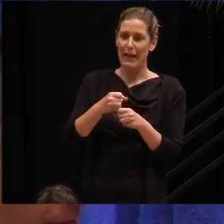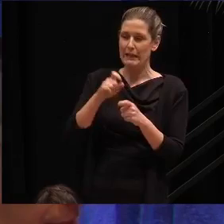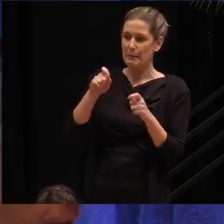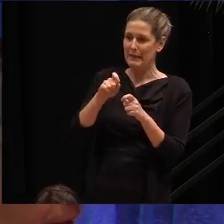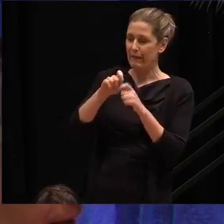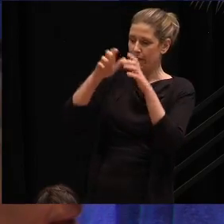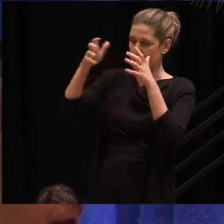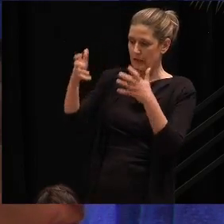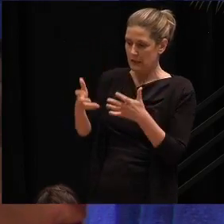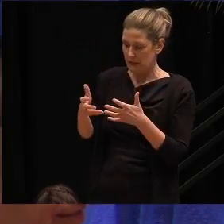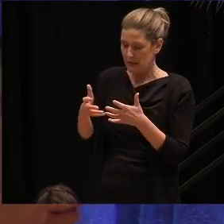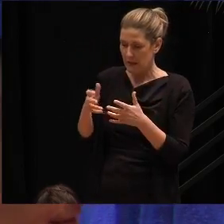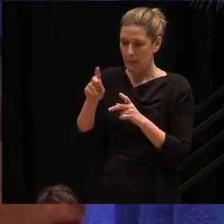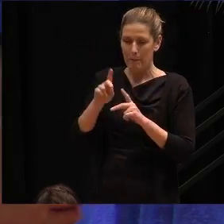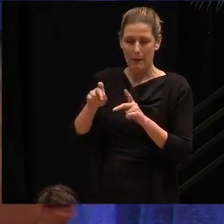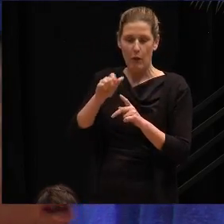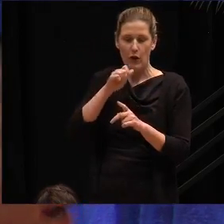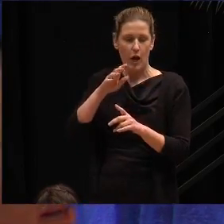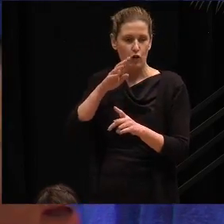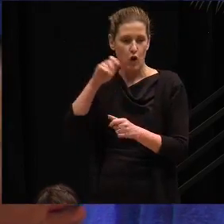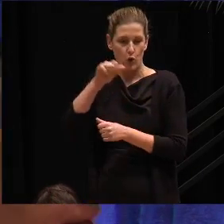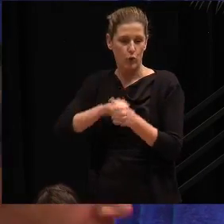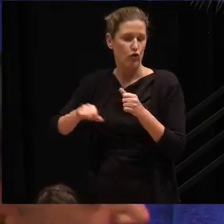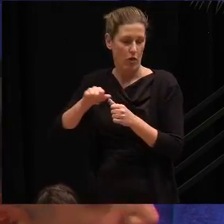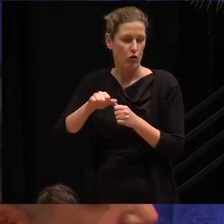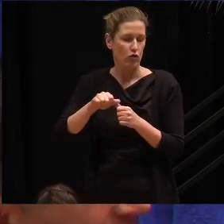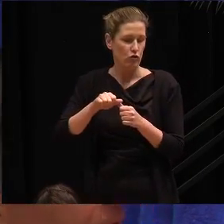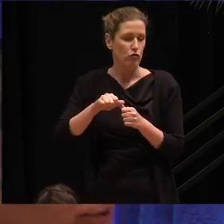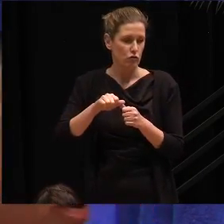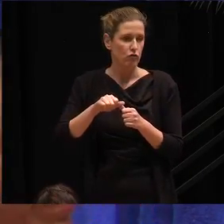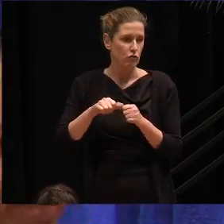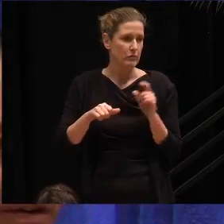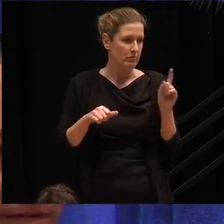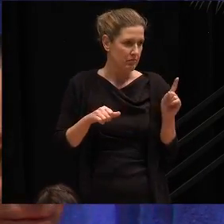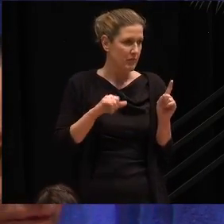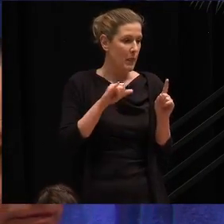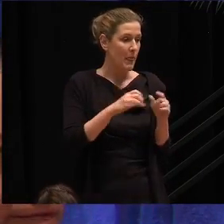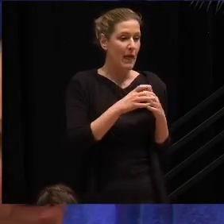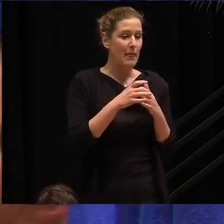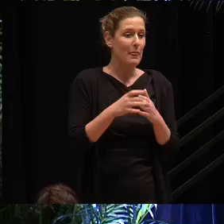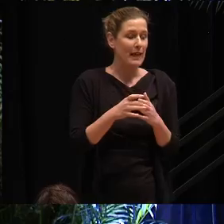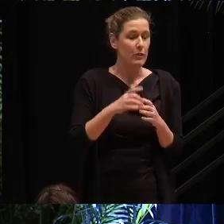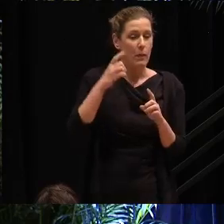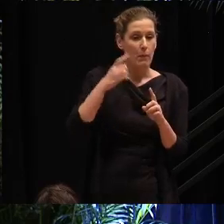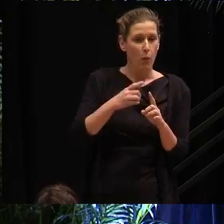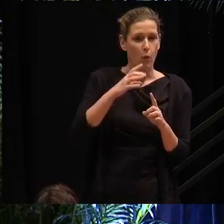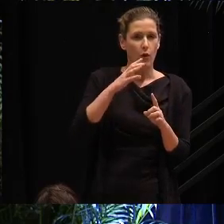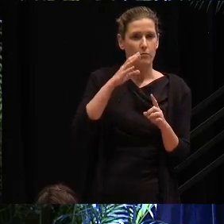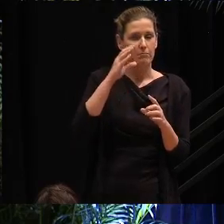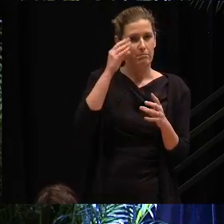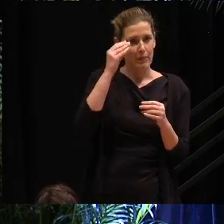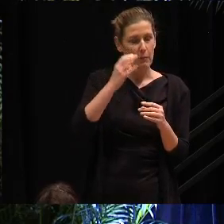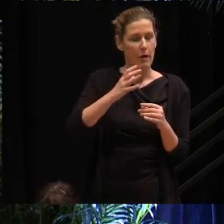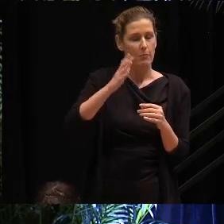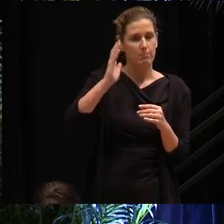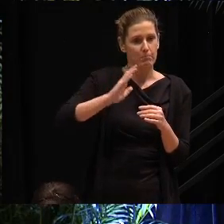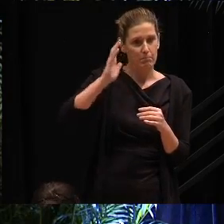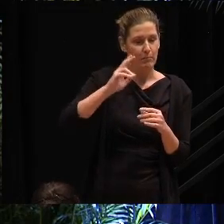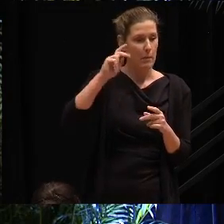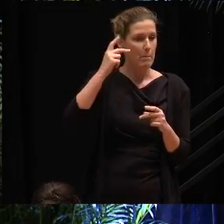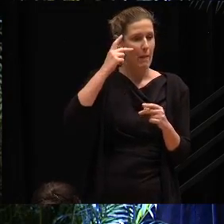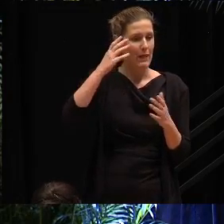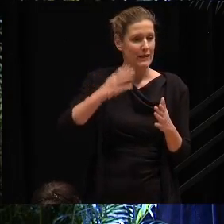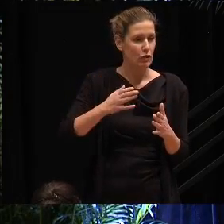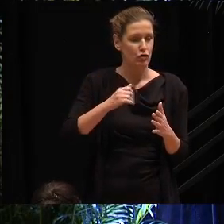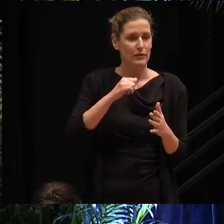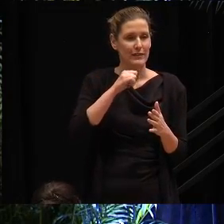what you said, right? People aren't talking to each other. And that brings me to the point of think about the old days. Politicians wouldn't pick